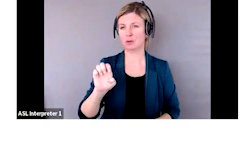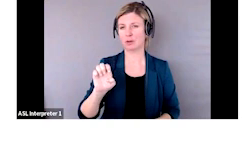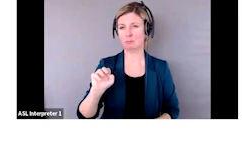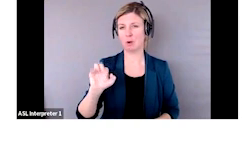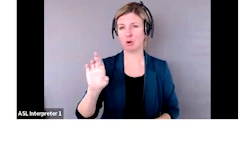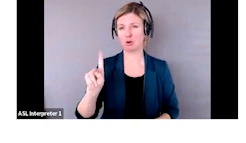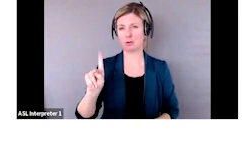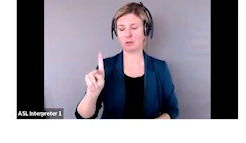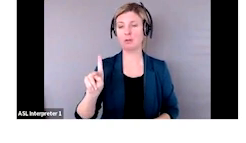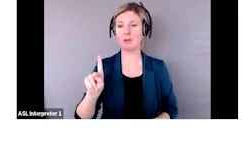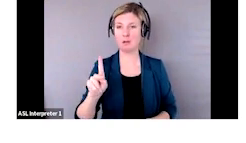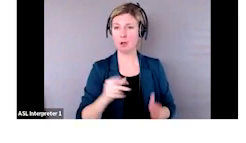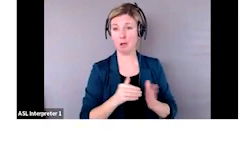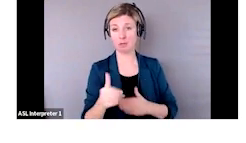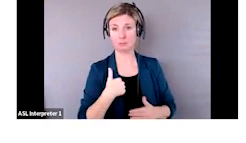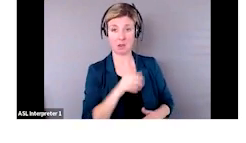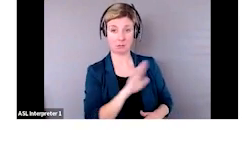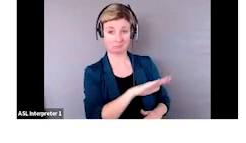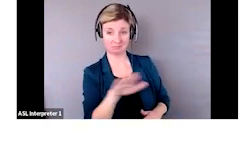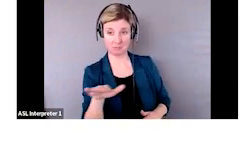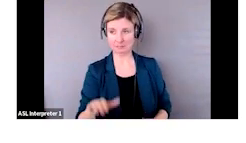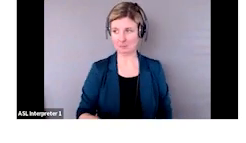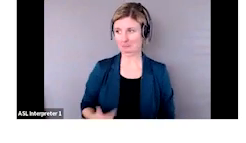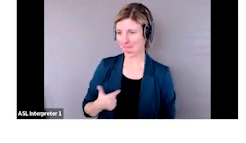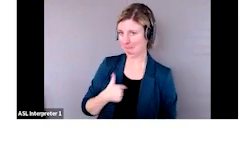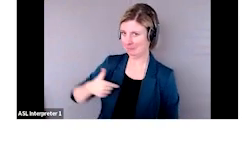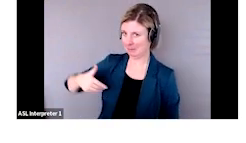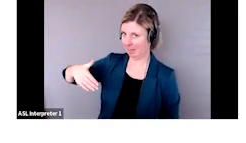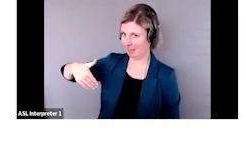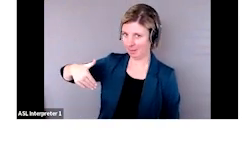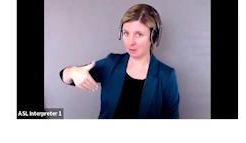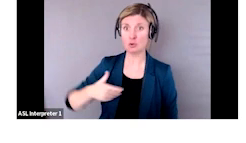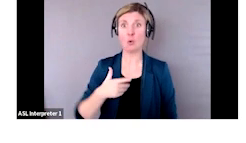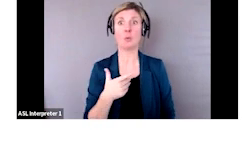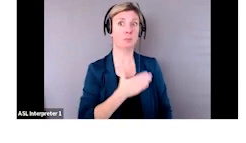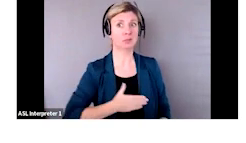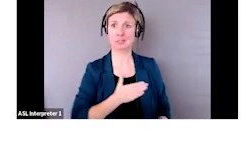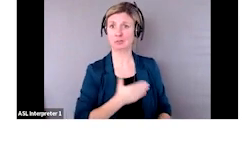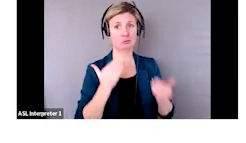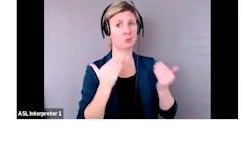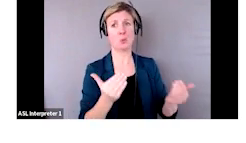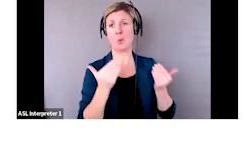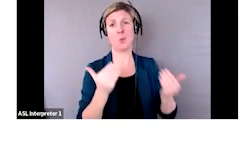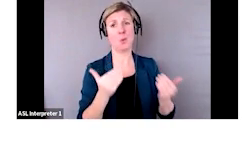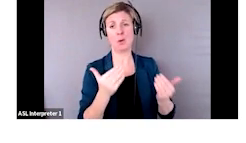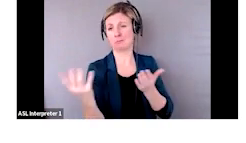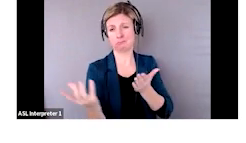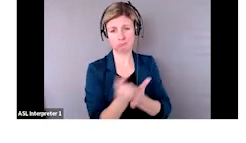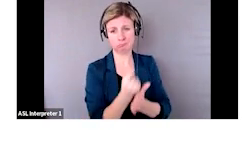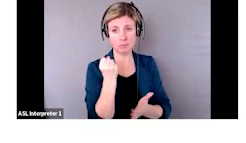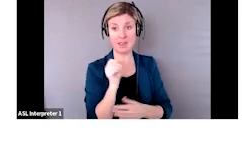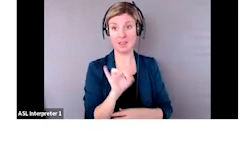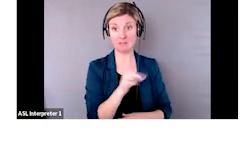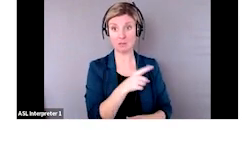haven't done my trademark yet. Get the trademark. If you're serious about your brand and you want to protect your brand, it's like buying the